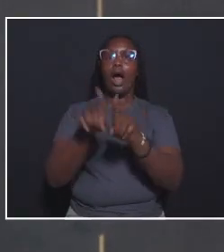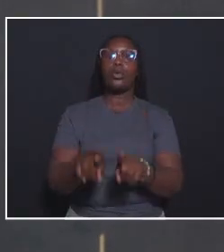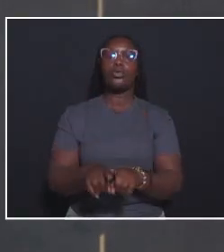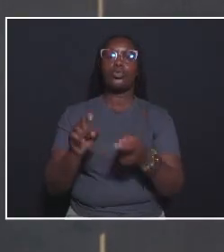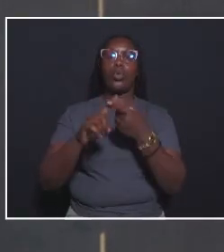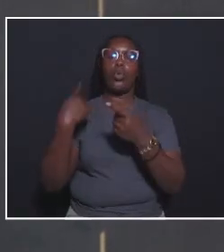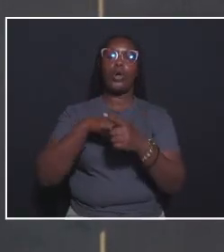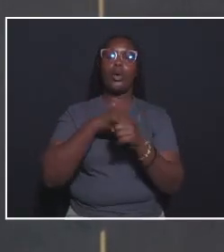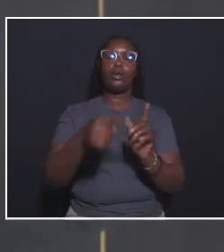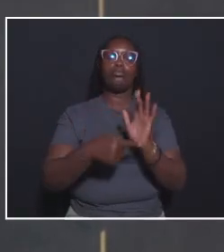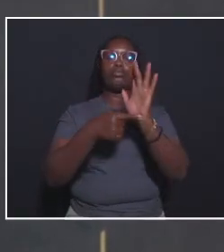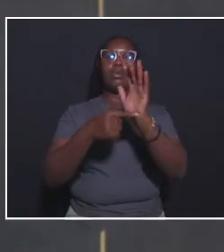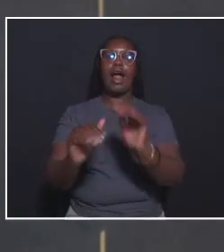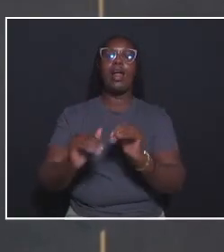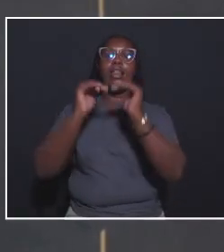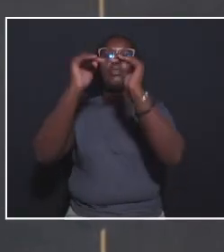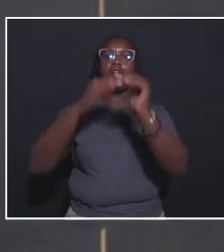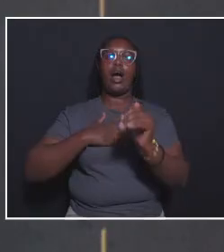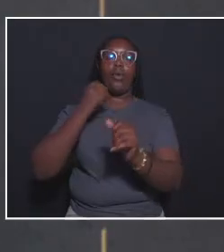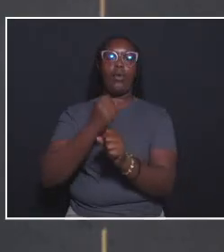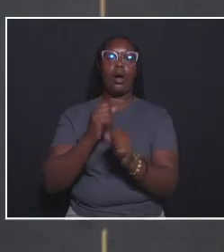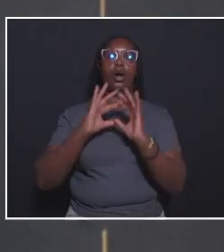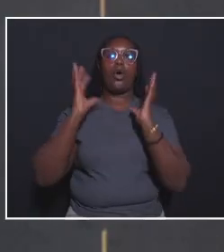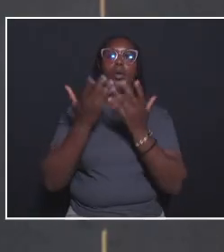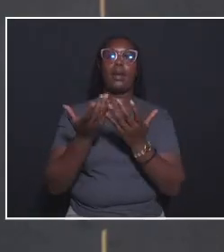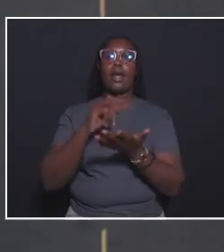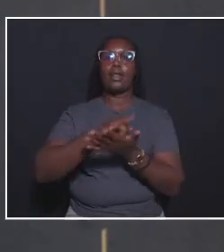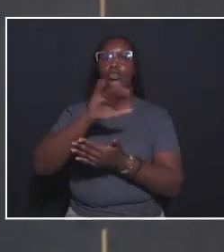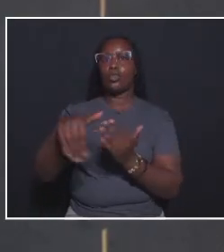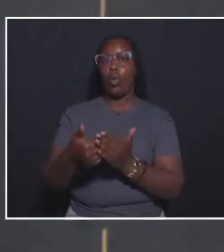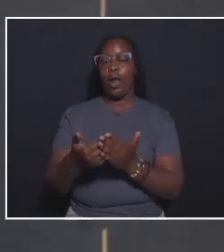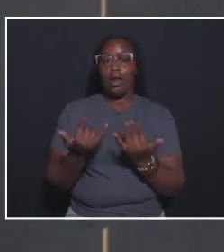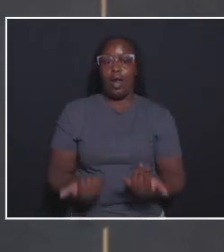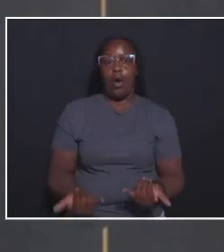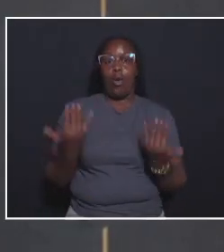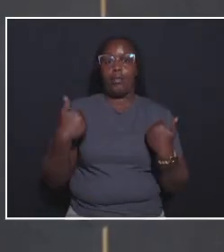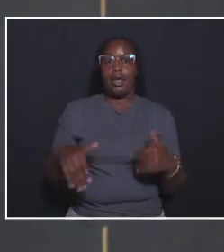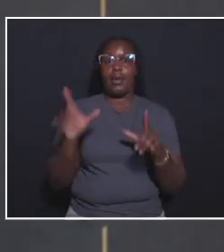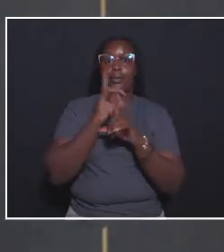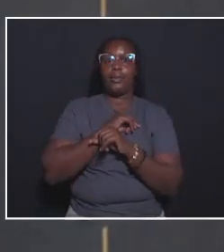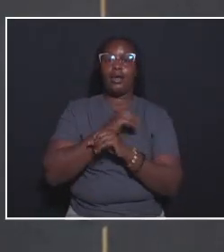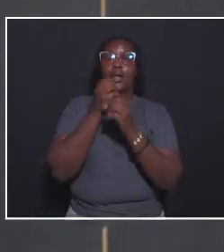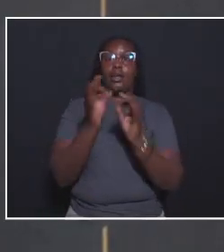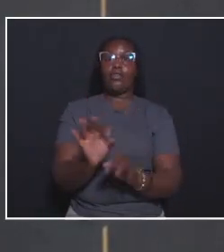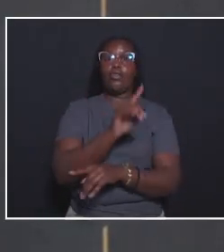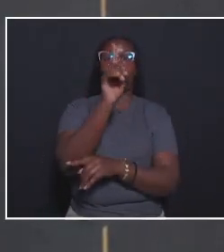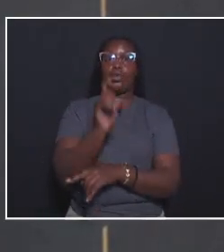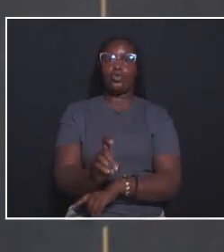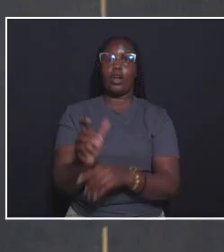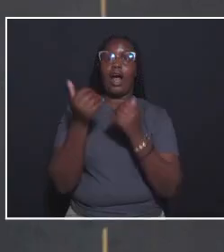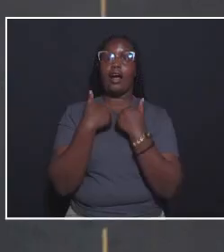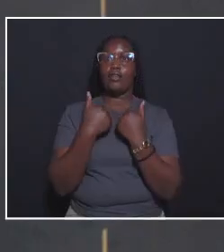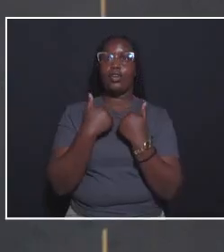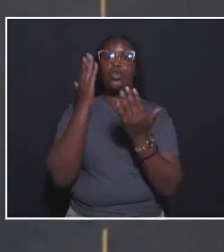our work globally. That's the goal. Let me end here, and if you have any questions, I